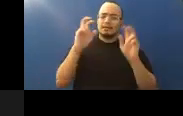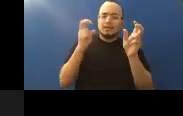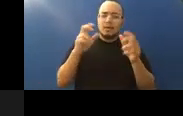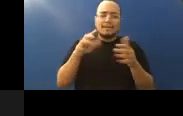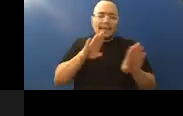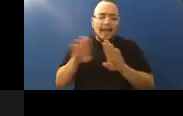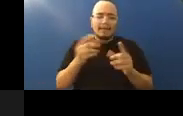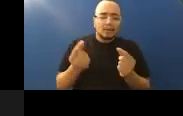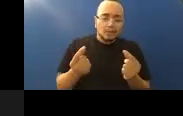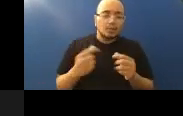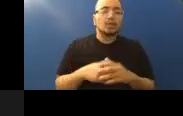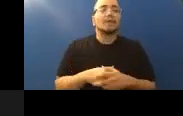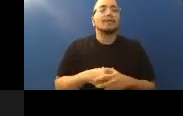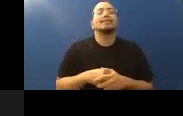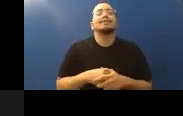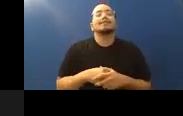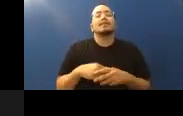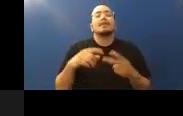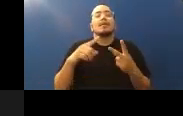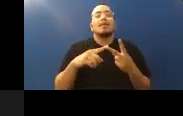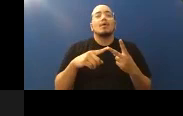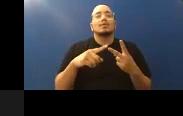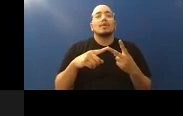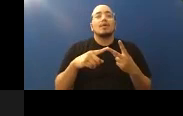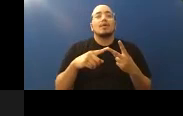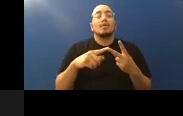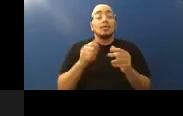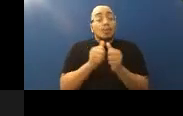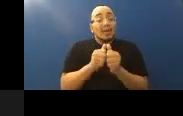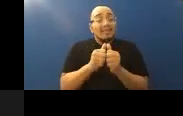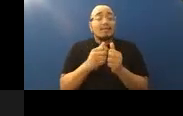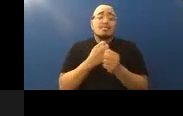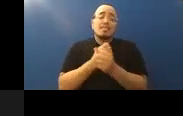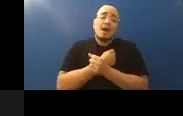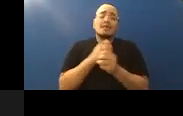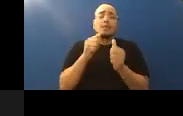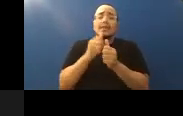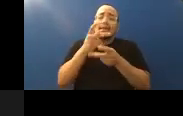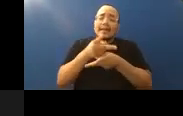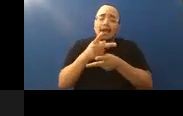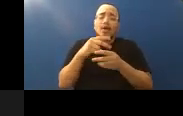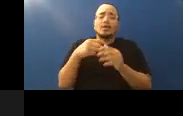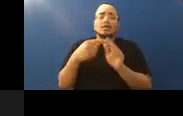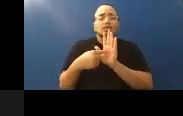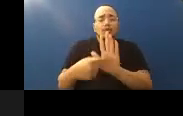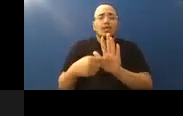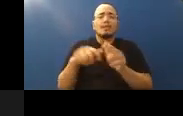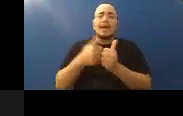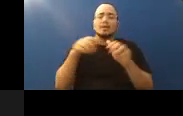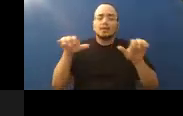from a place of love, challenging the young men and the other men around us to do that internal work that they need to do to sort out,